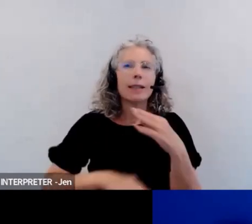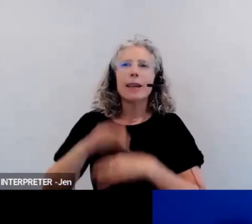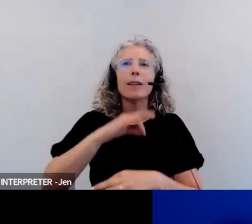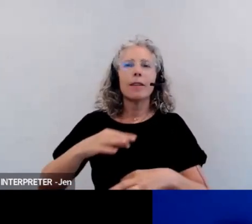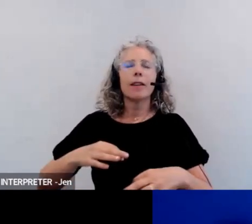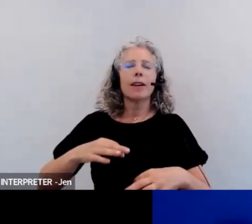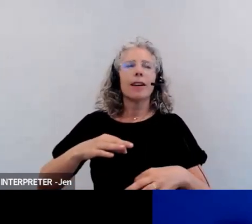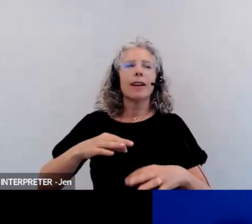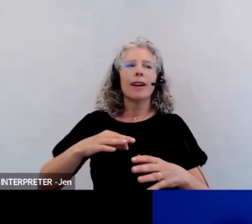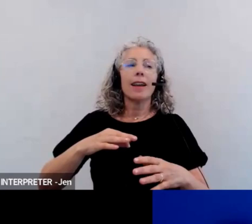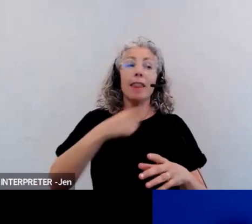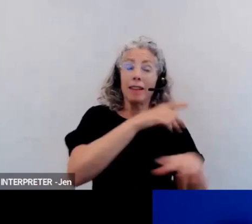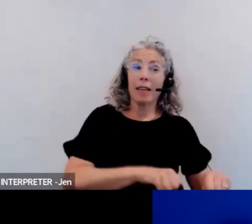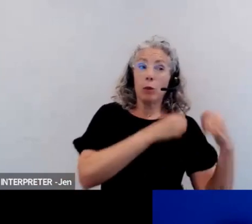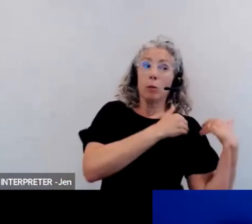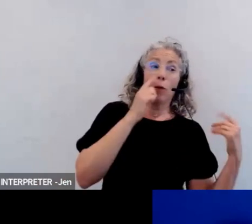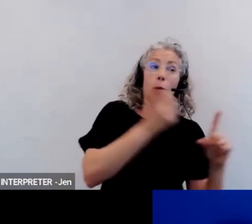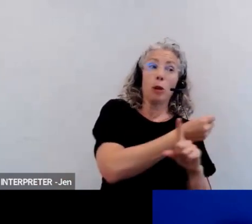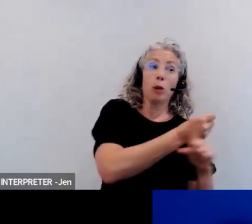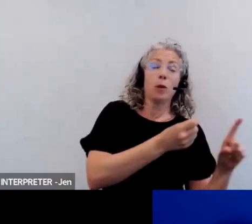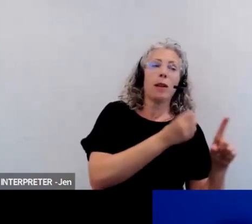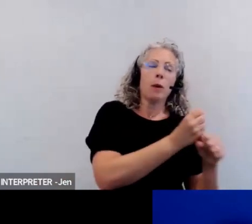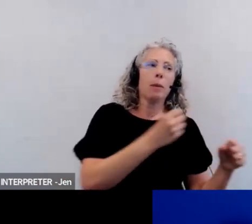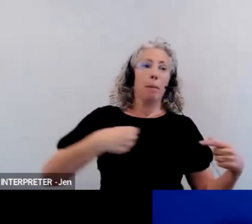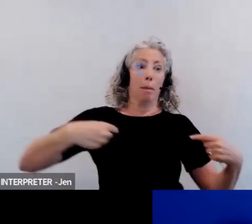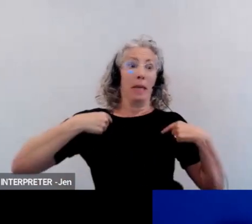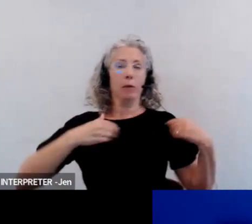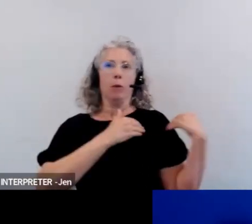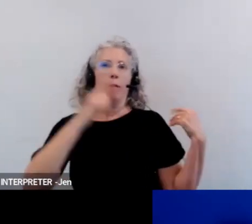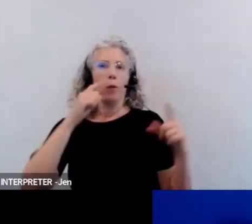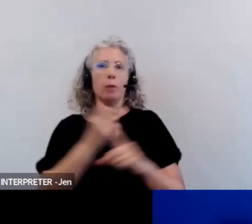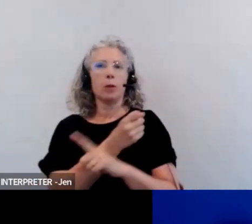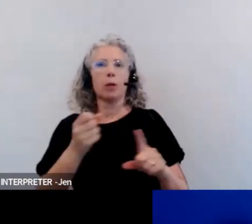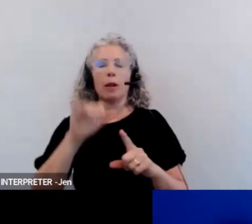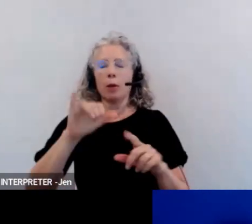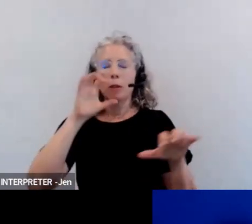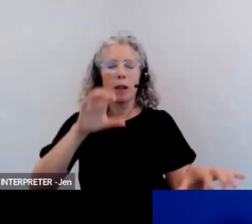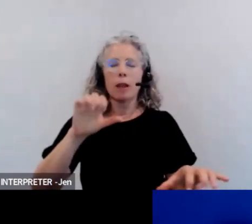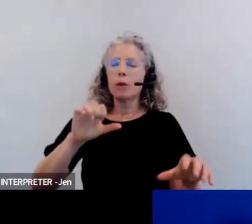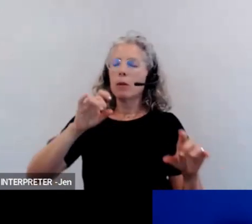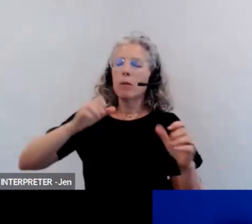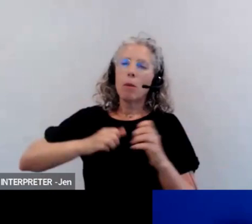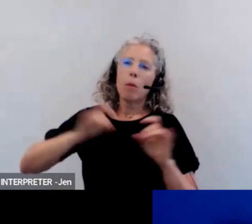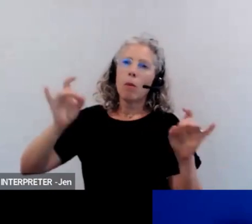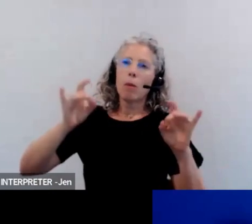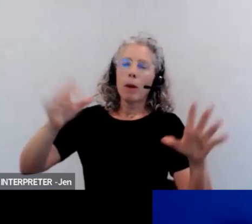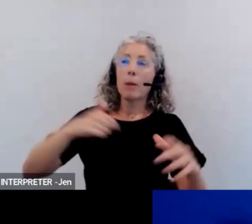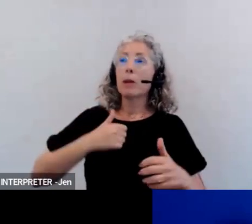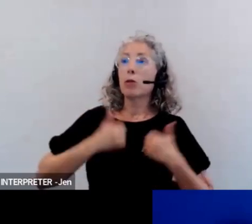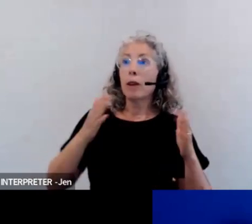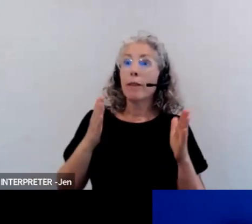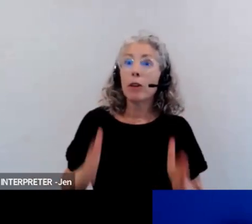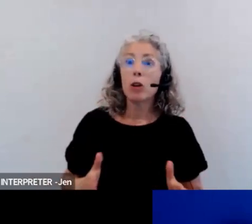abusing these people. I was stunned. It was literally one of the most devastating events of my life. I am a survivor of